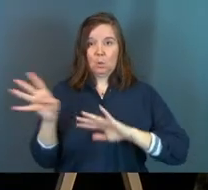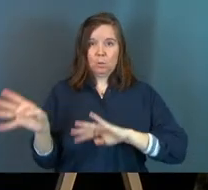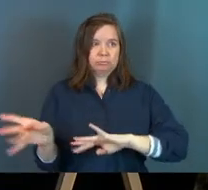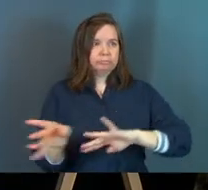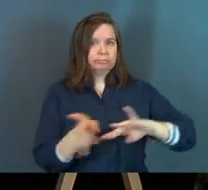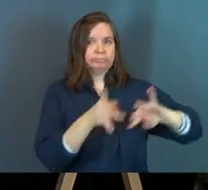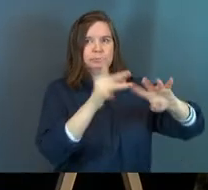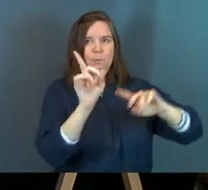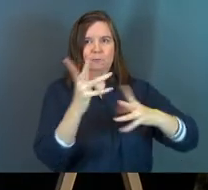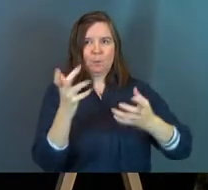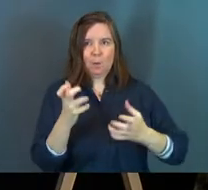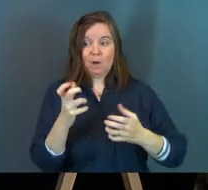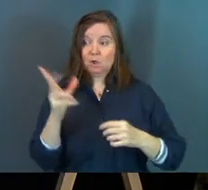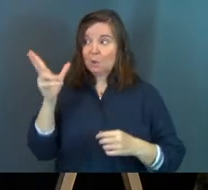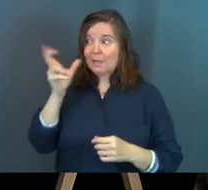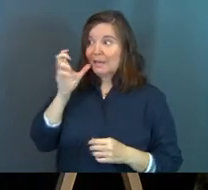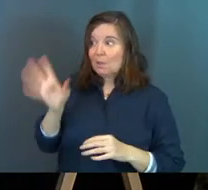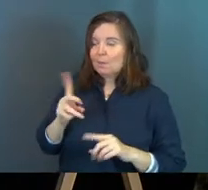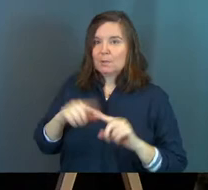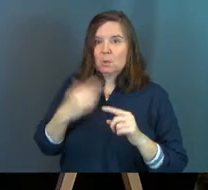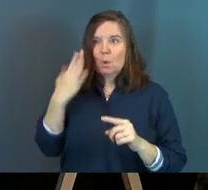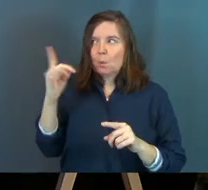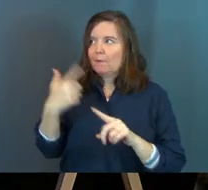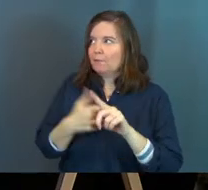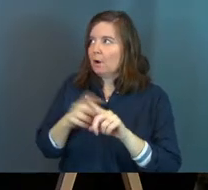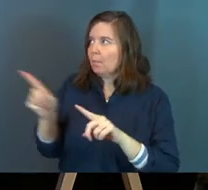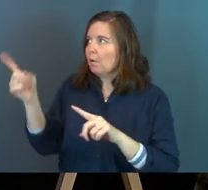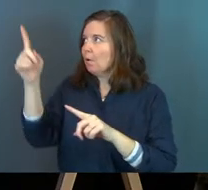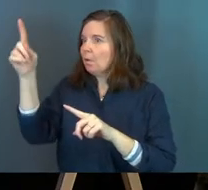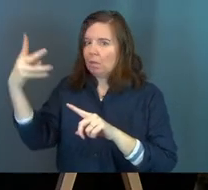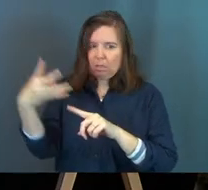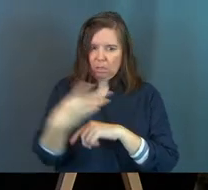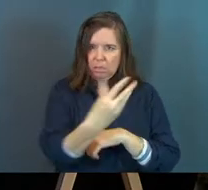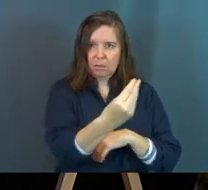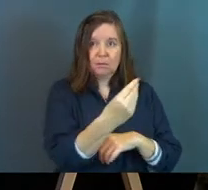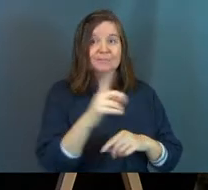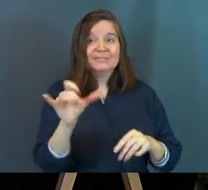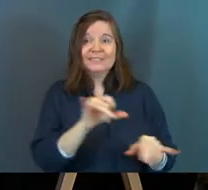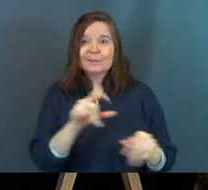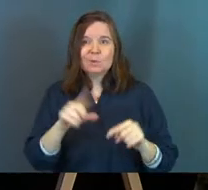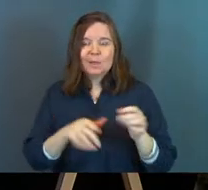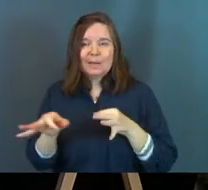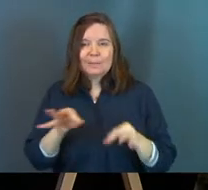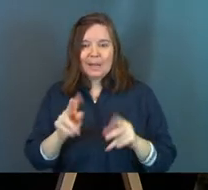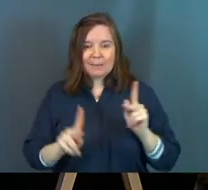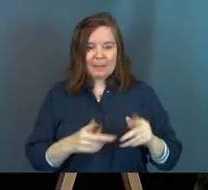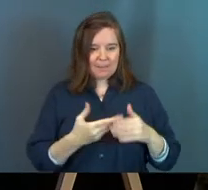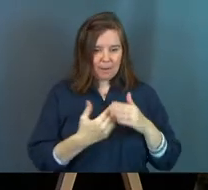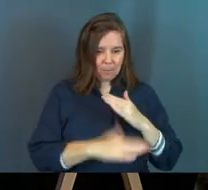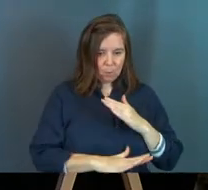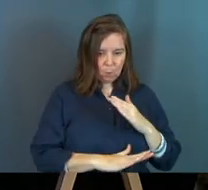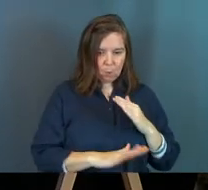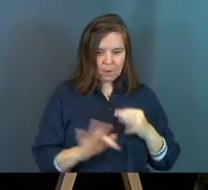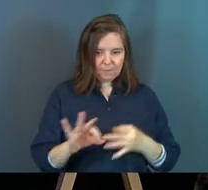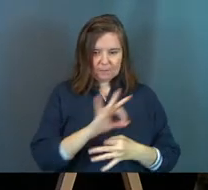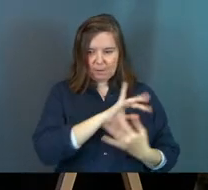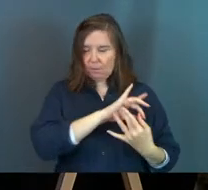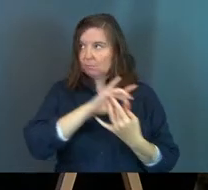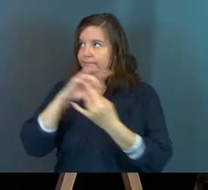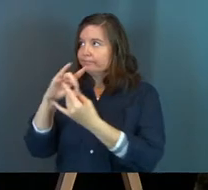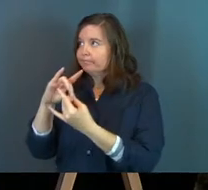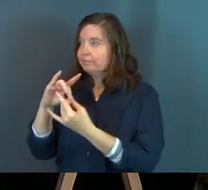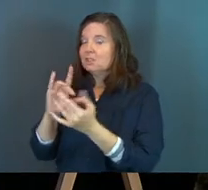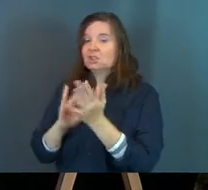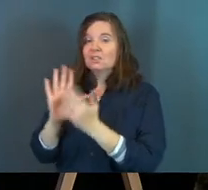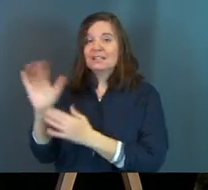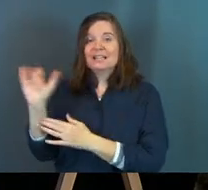as you can hear the wind, but you can't tell where it comes from or where it's going, so you can't explain how people are born of the Spirit. Jesus